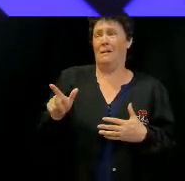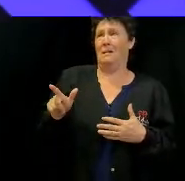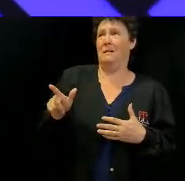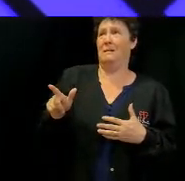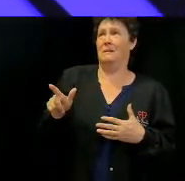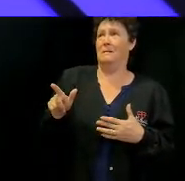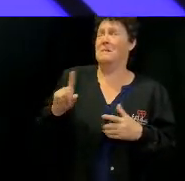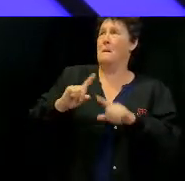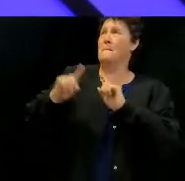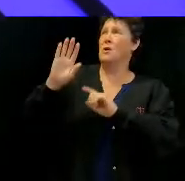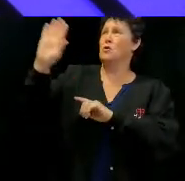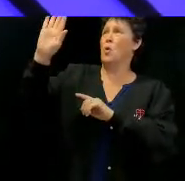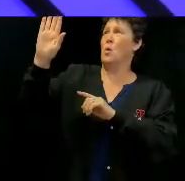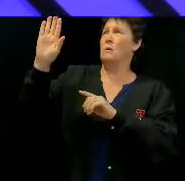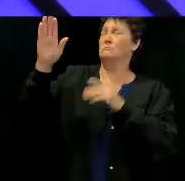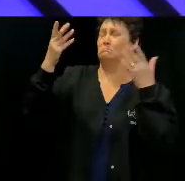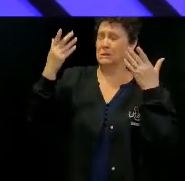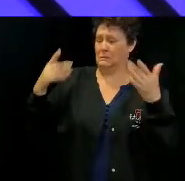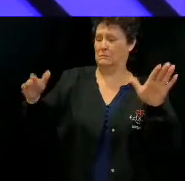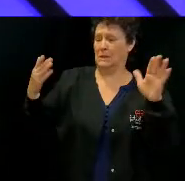But yours be done.